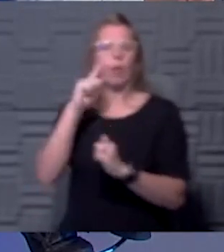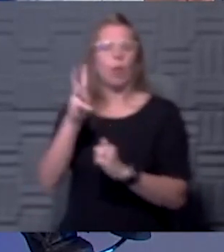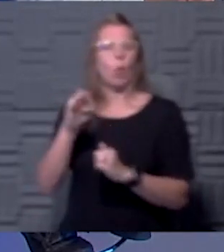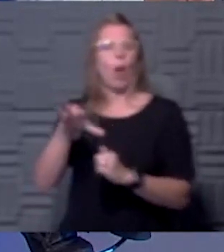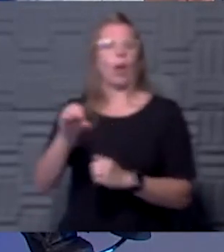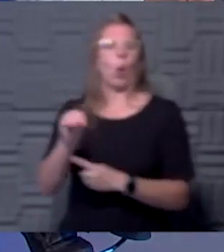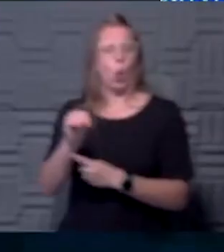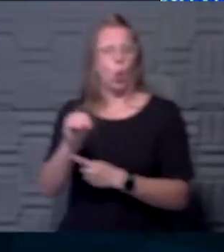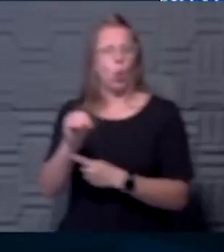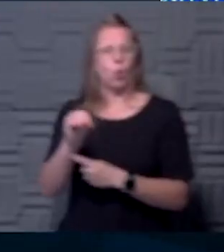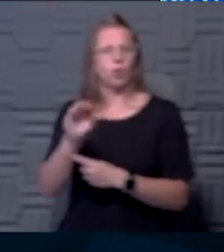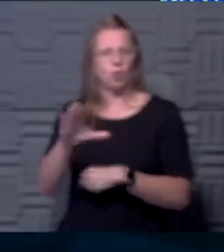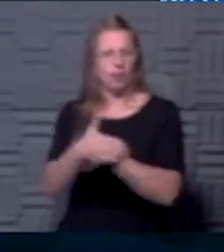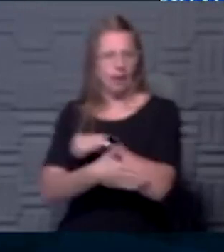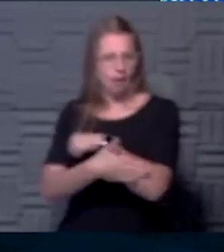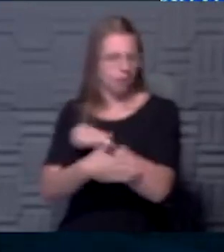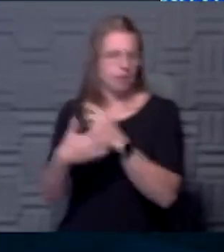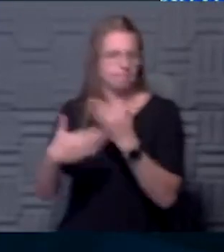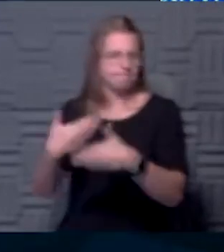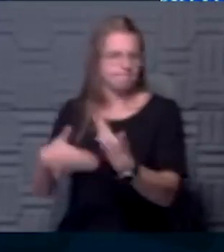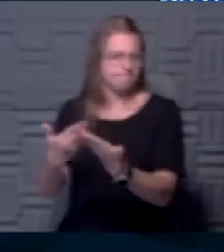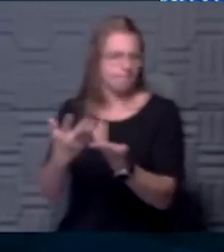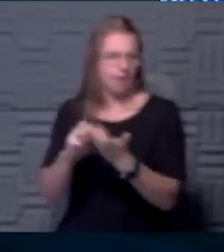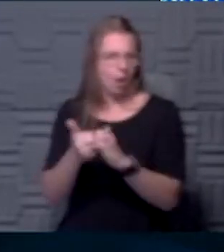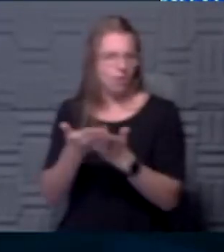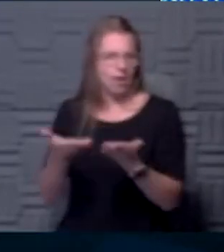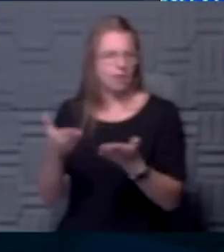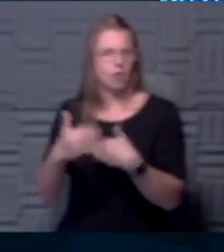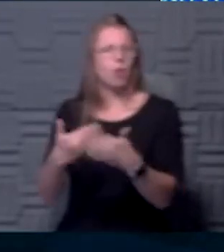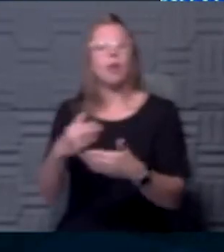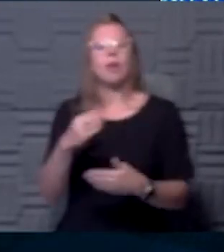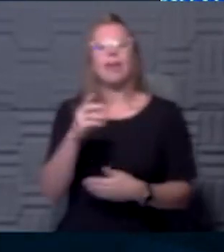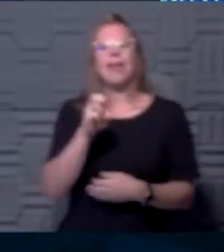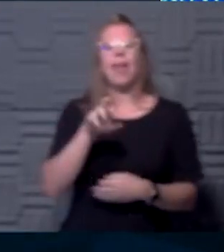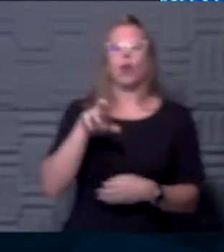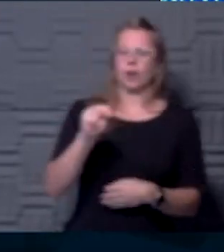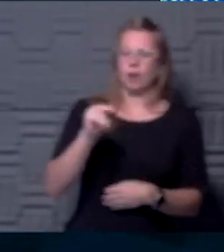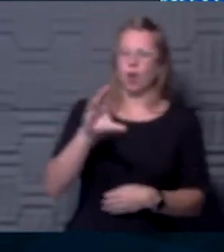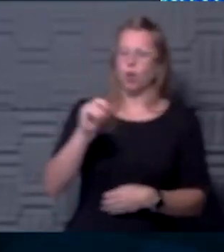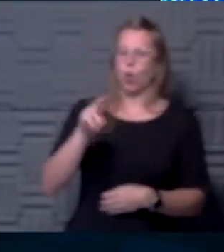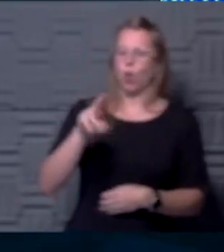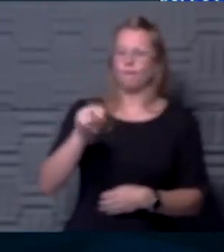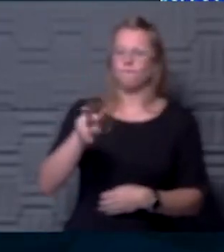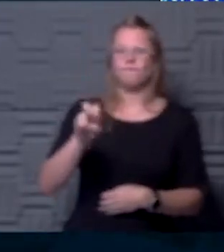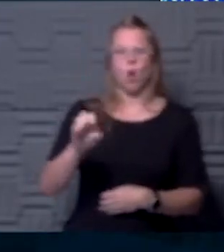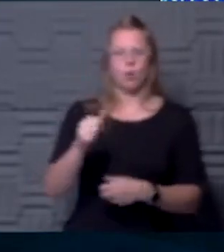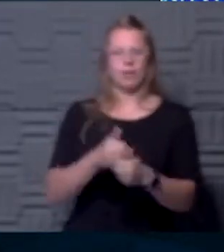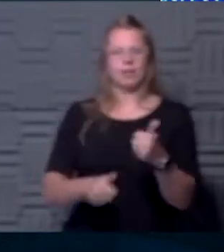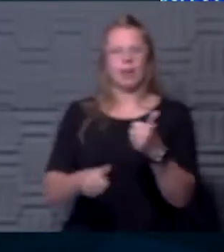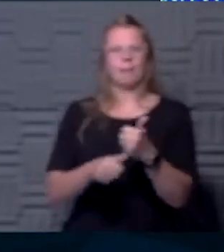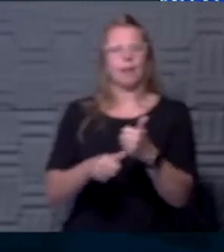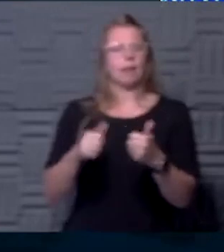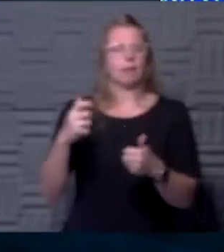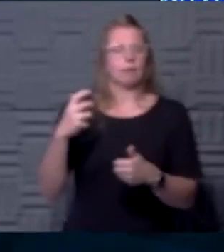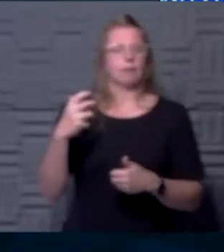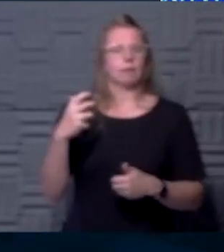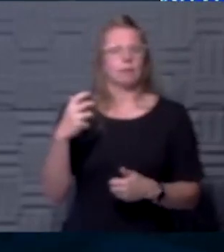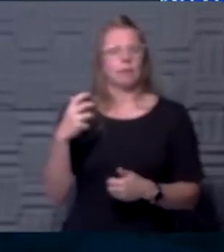Wyandotte County and how you think things are going for Wyandotte. And again, Aaron Corvo is the Deputy Medical Officer for Wyandotte